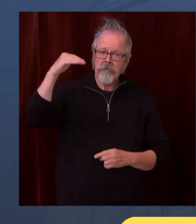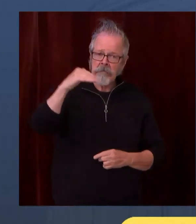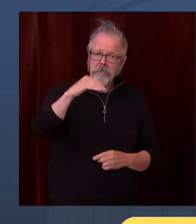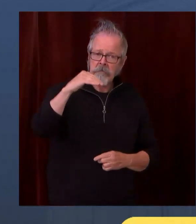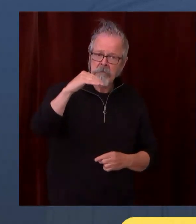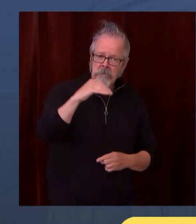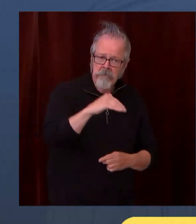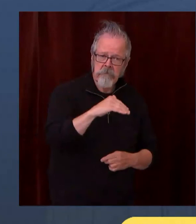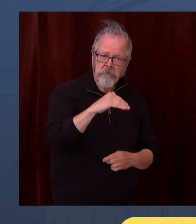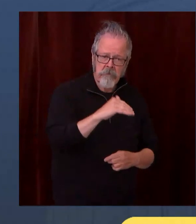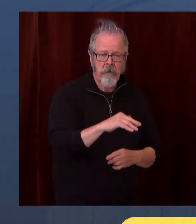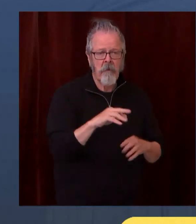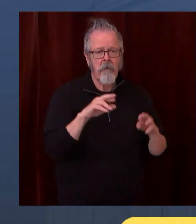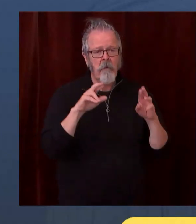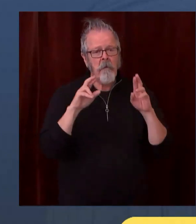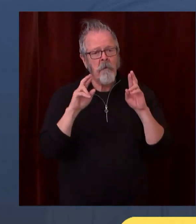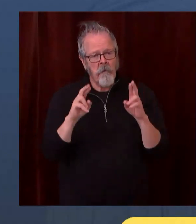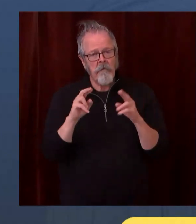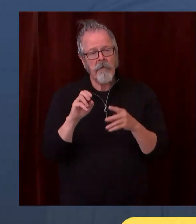this much progress. Let's keep going.